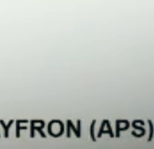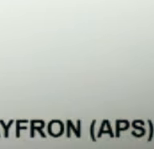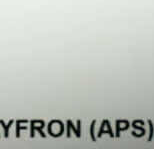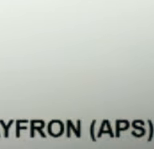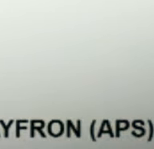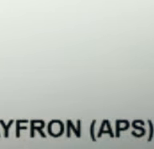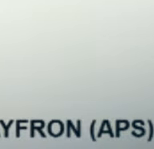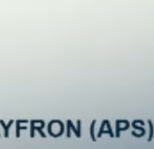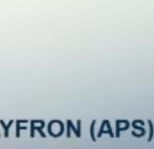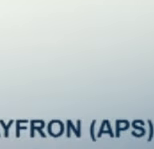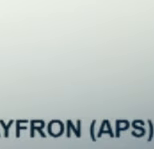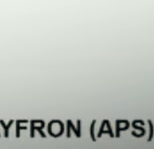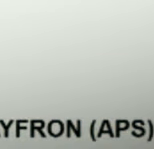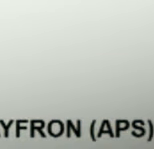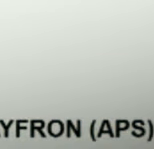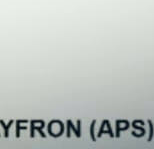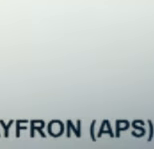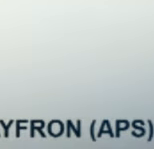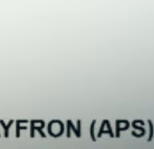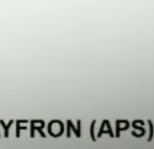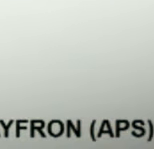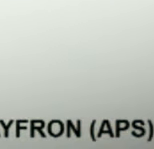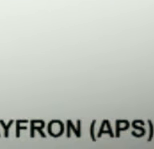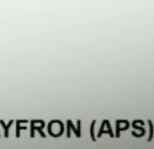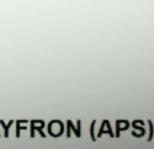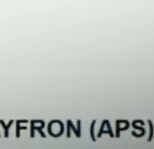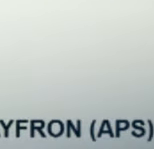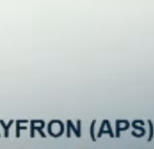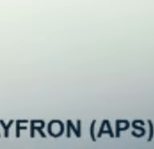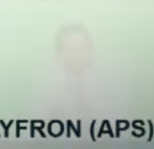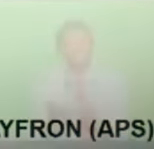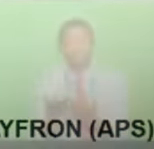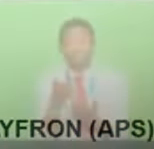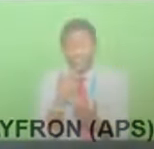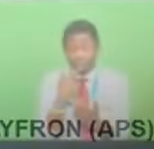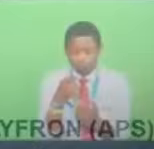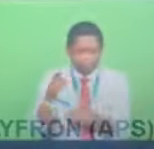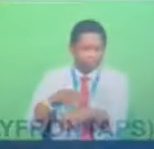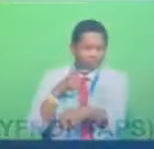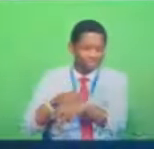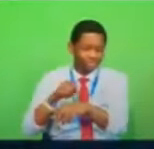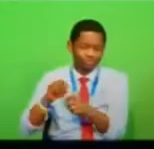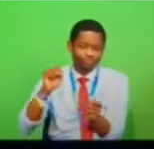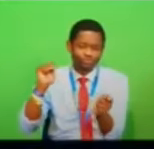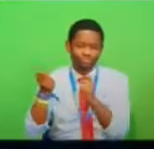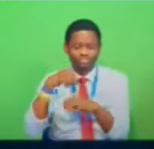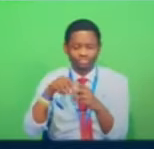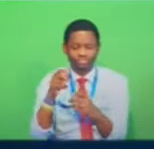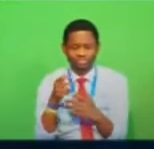Summarily, it's been found out that things like climate change, which is the long-term shifts in temperature and weather